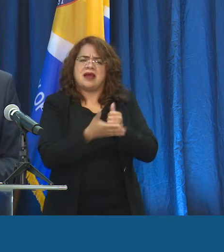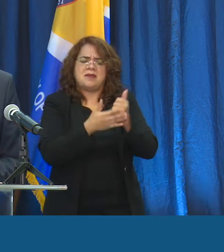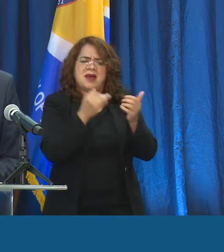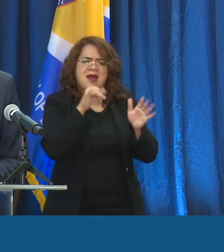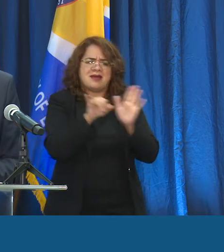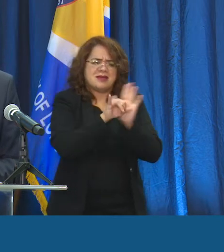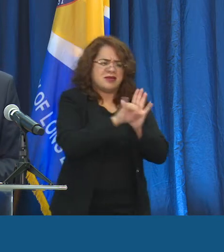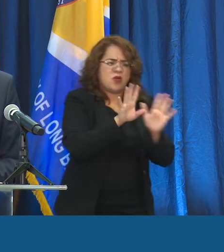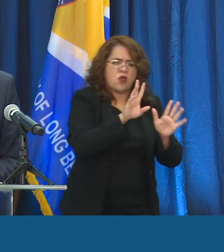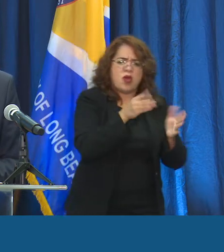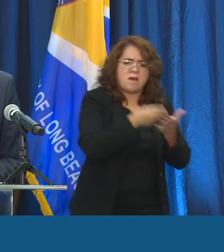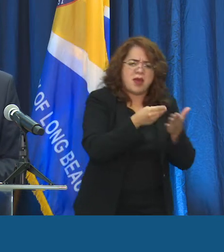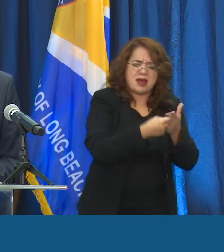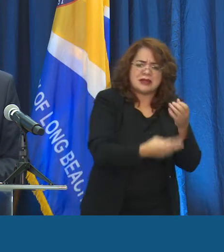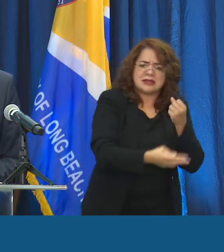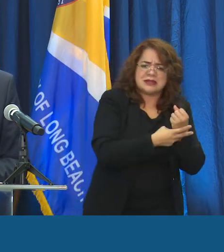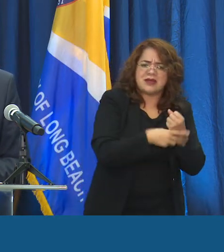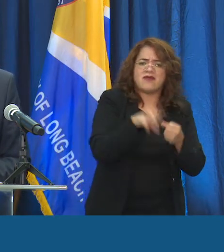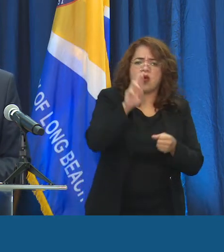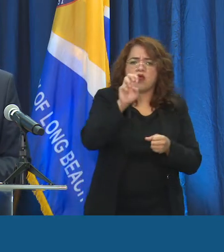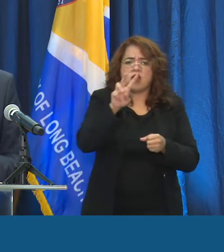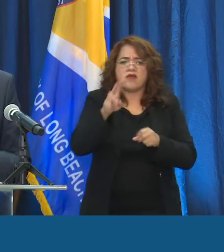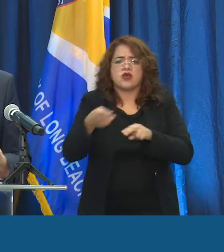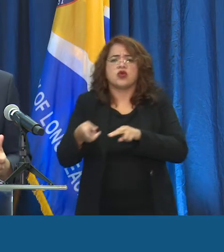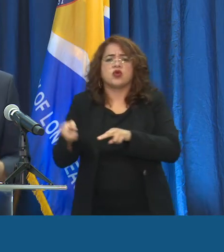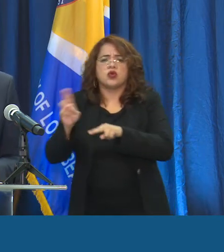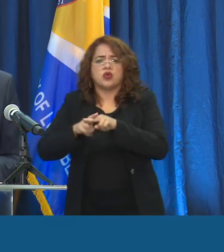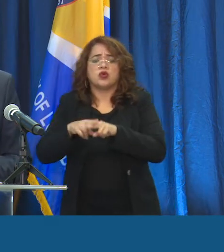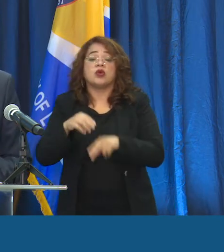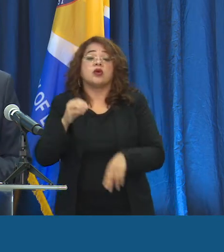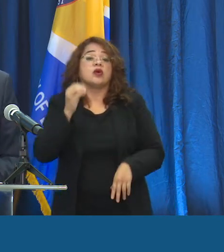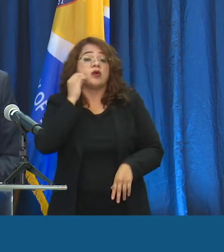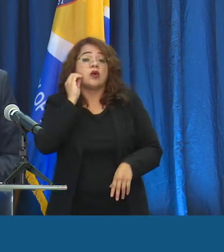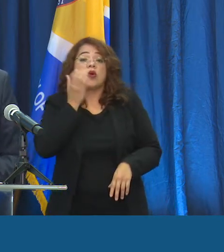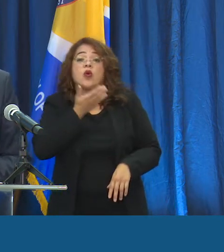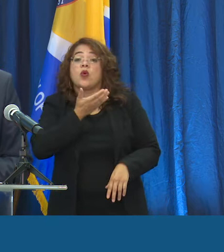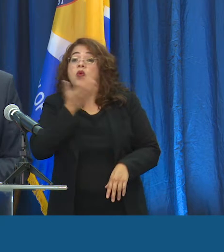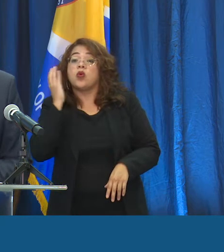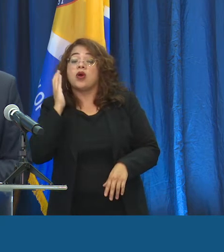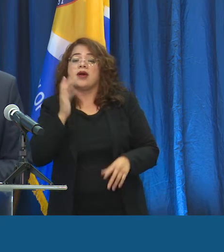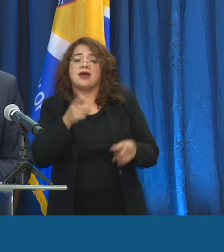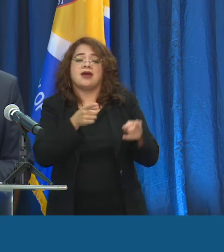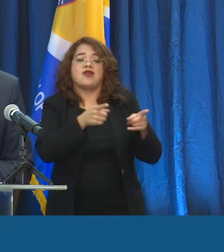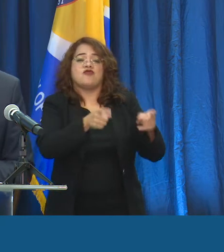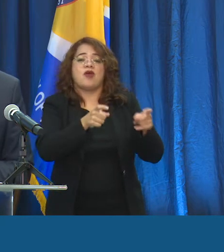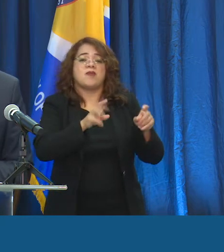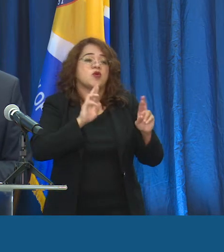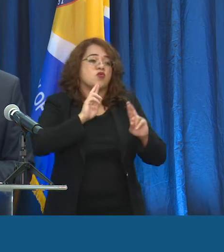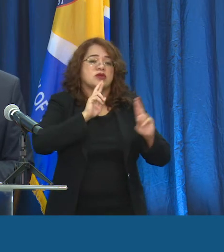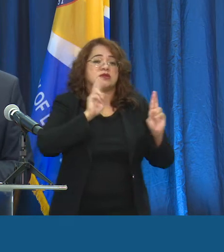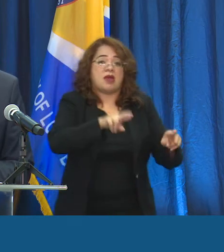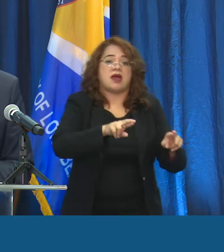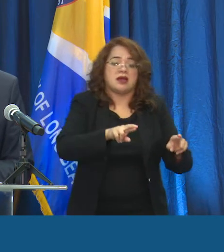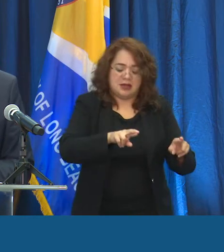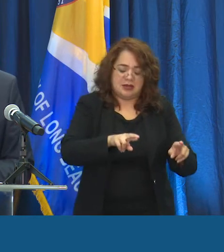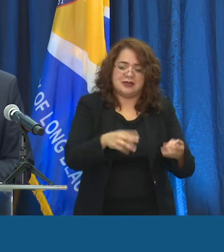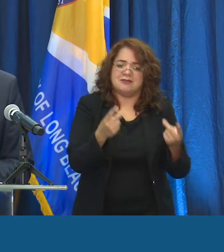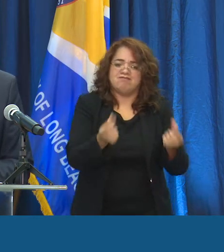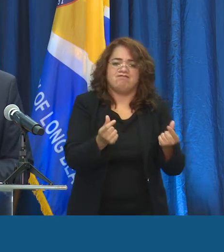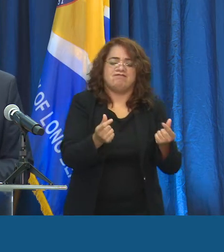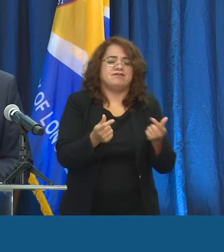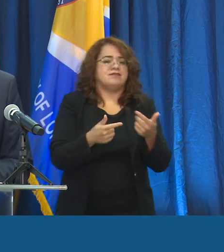cost savings or revenue increases. We're investing in homeless and our rapid response. This is the money that helps us go out